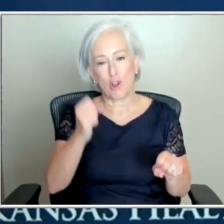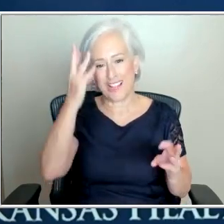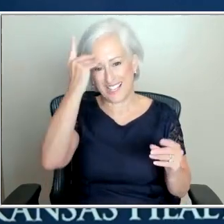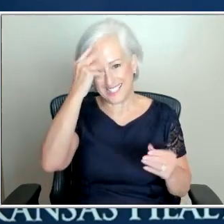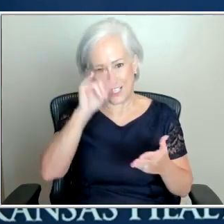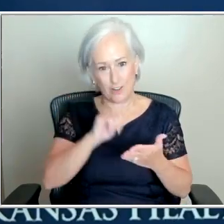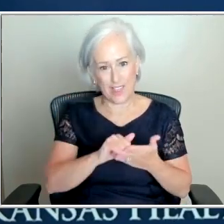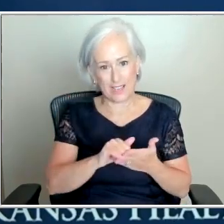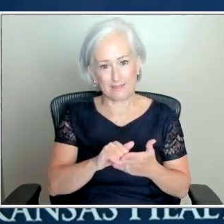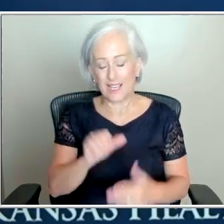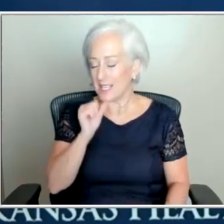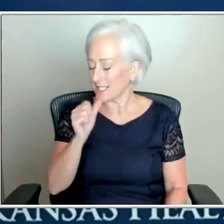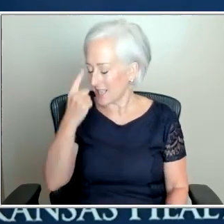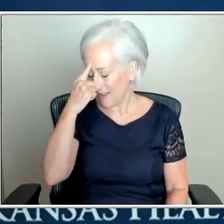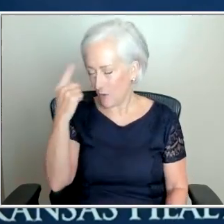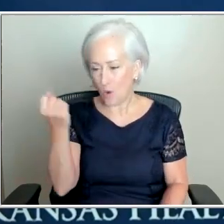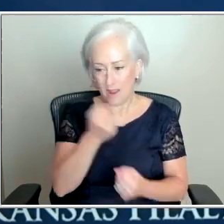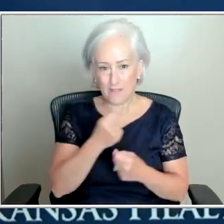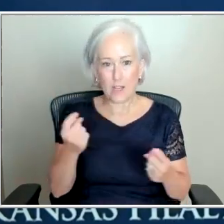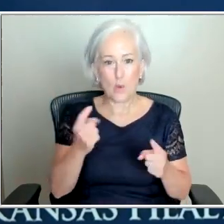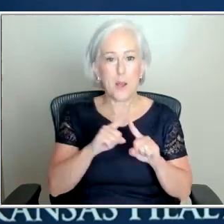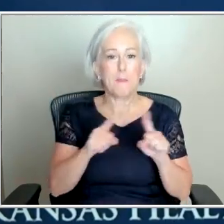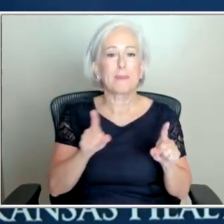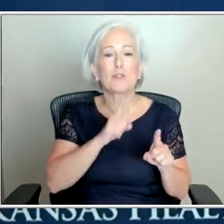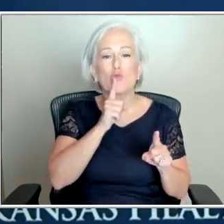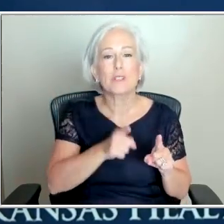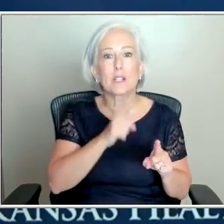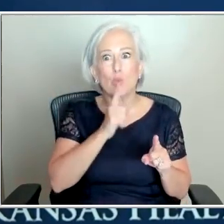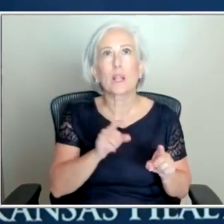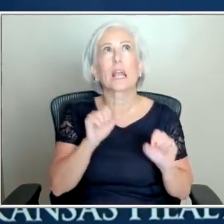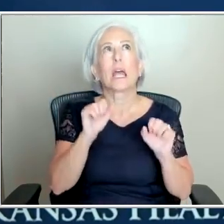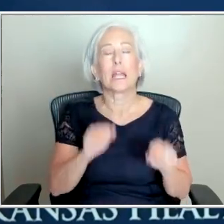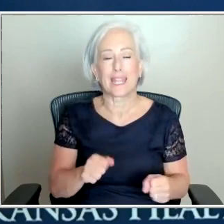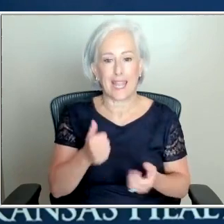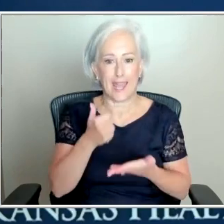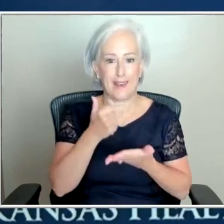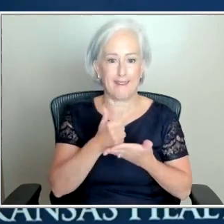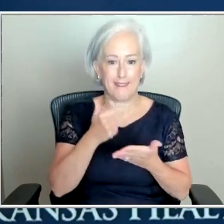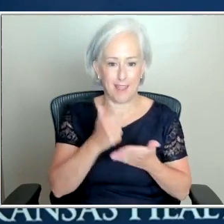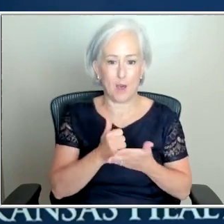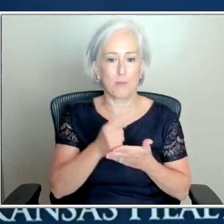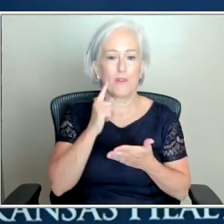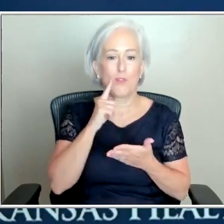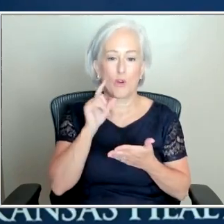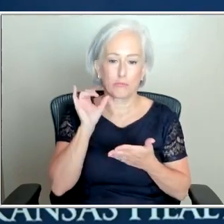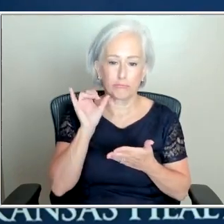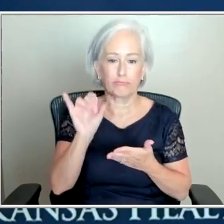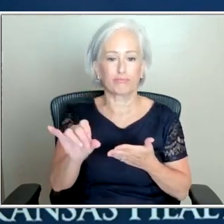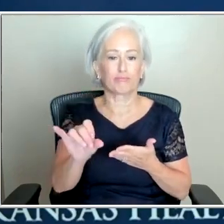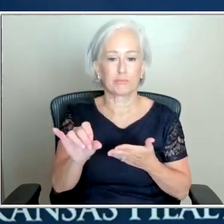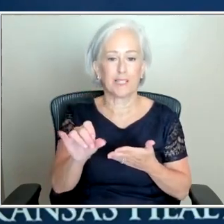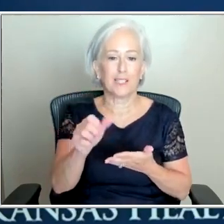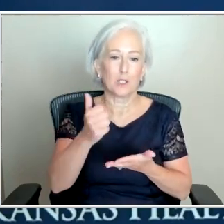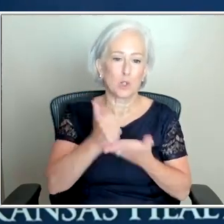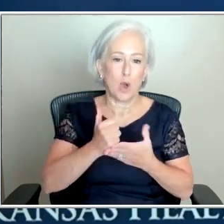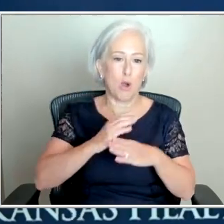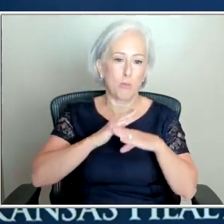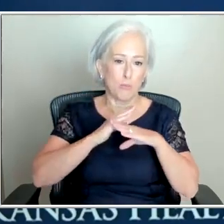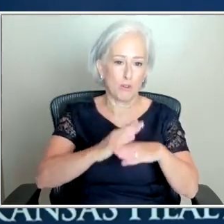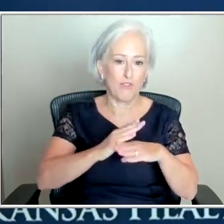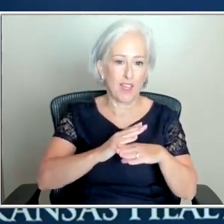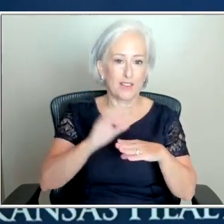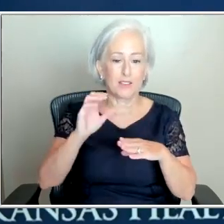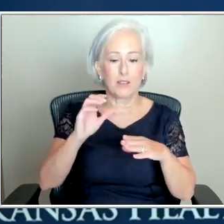everybody, but it really, really, really can be so helpful long term in prevention of the issue getting